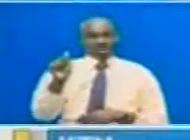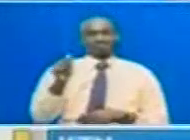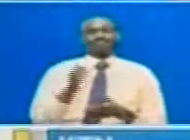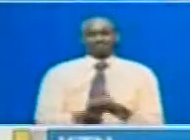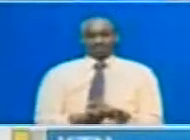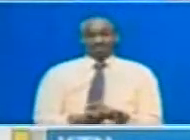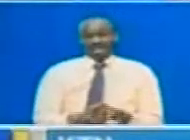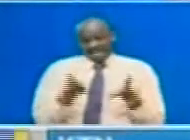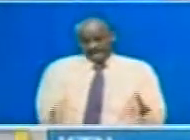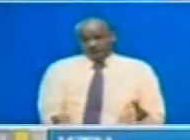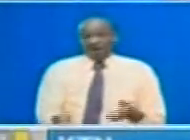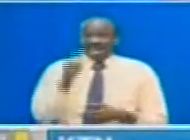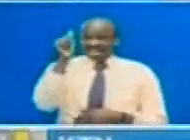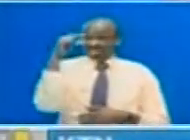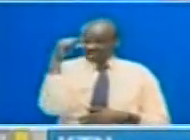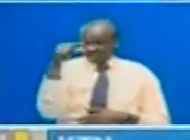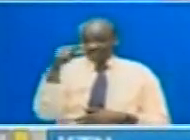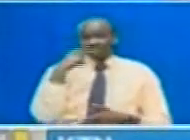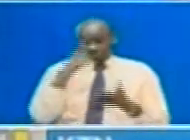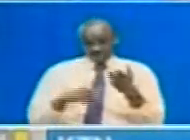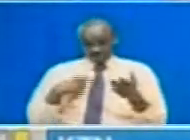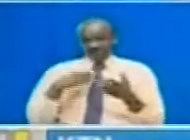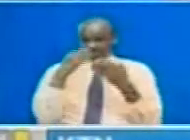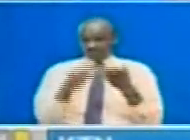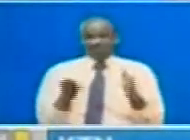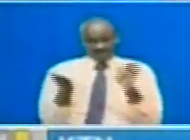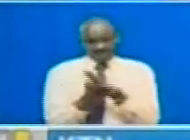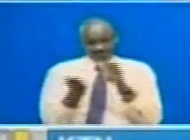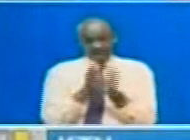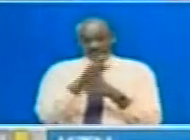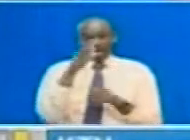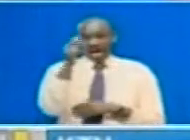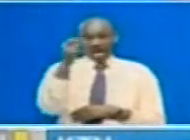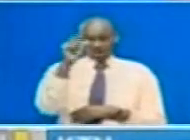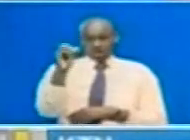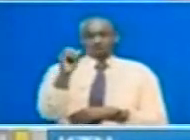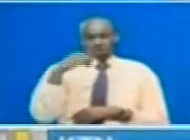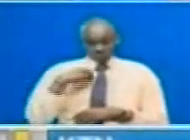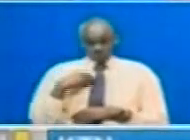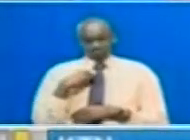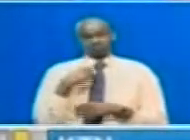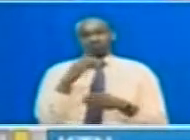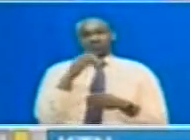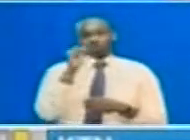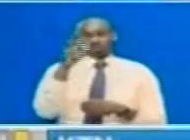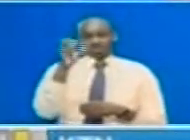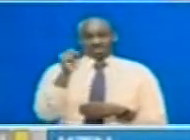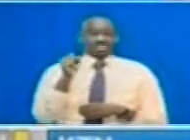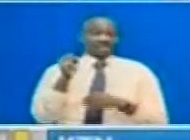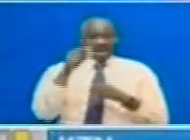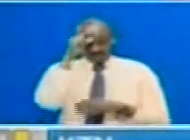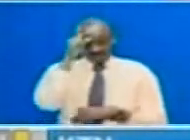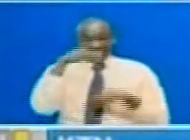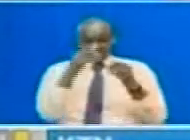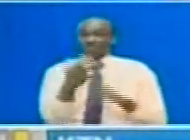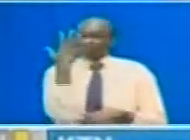The Attorney General, Professor Githu Muigai, has handed over more files on Anglo Leasing to the Swiss government. Muigai gave 5 open files to